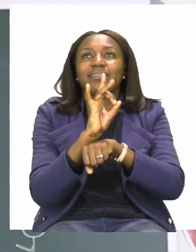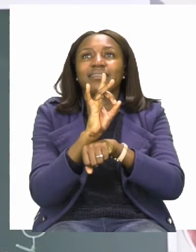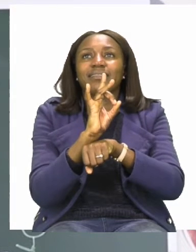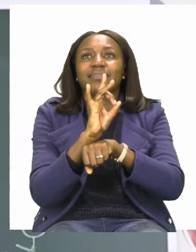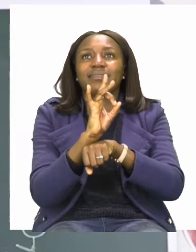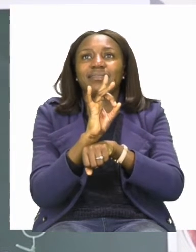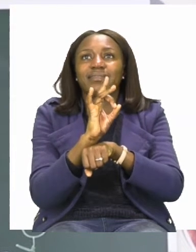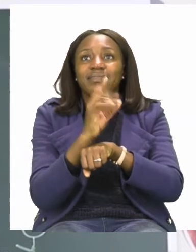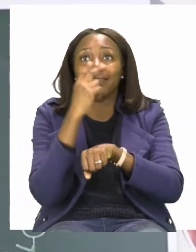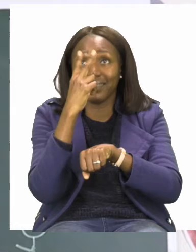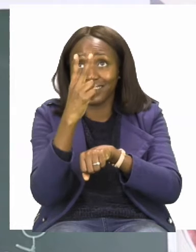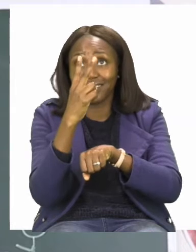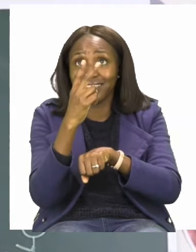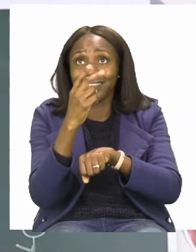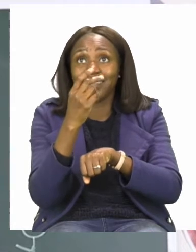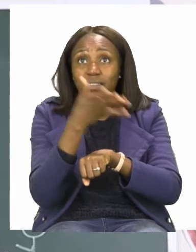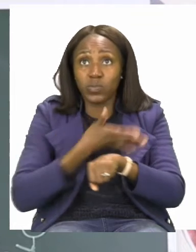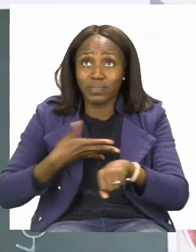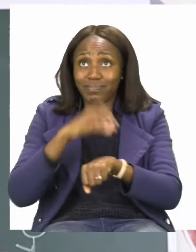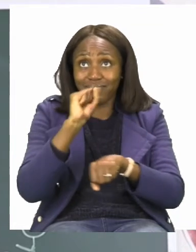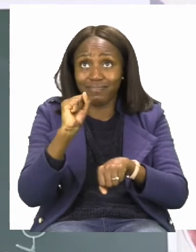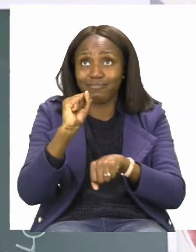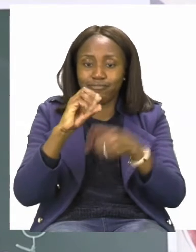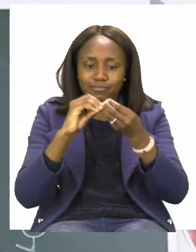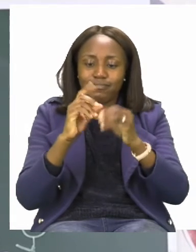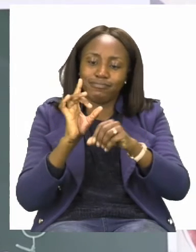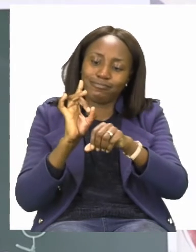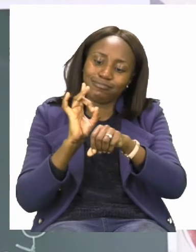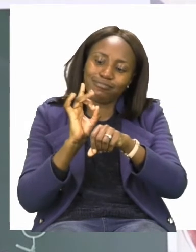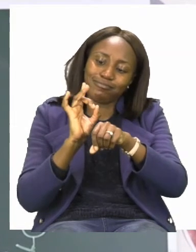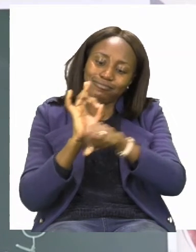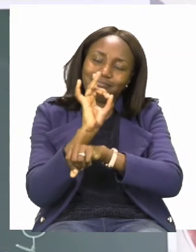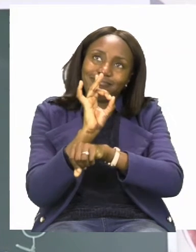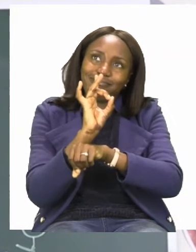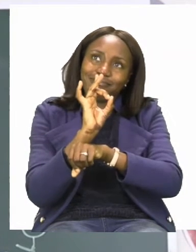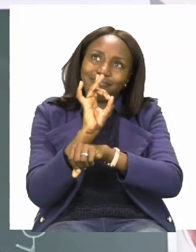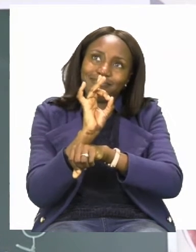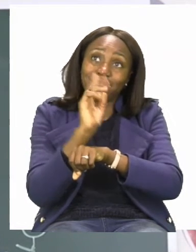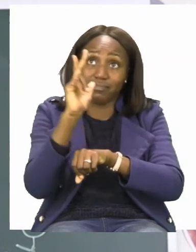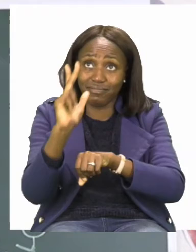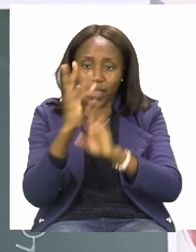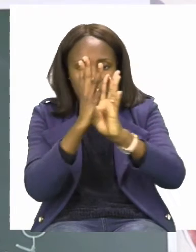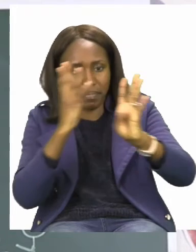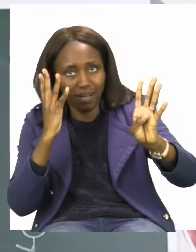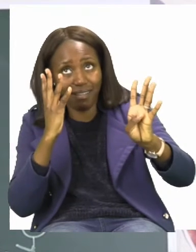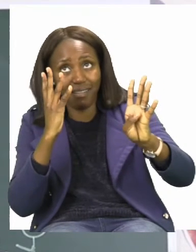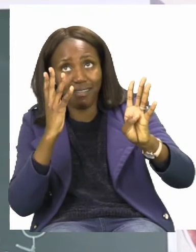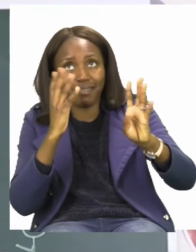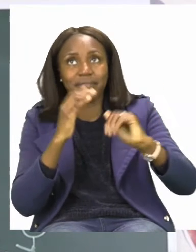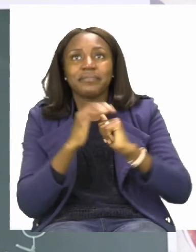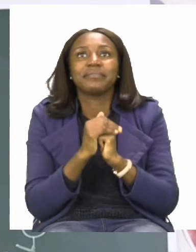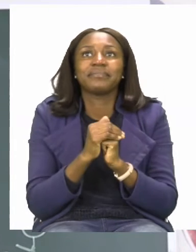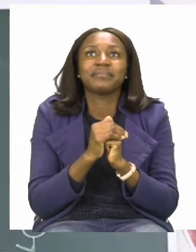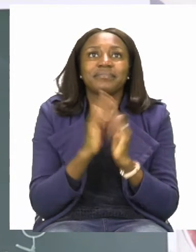you can see that Susan is the 8th person in line. So go